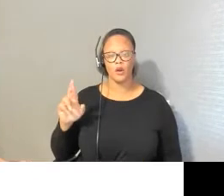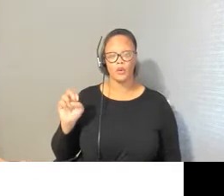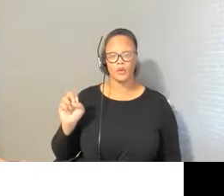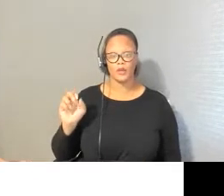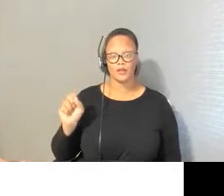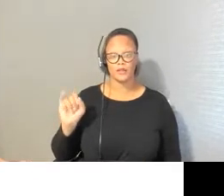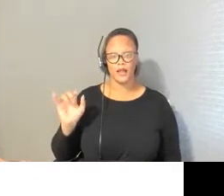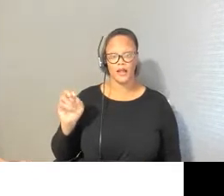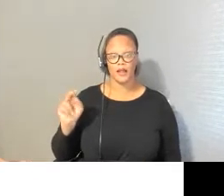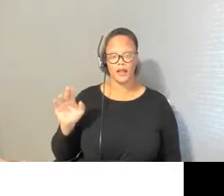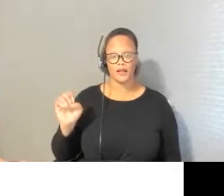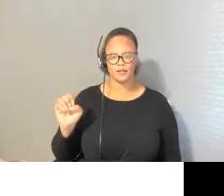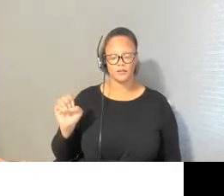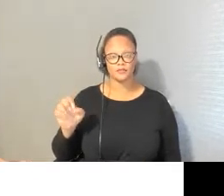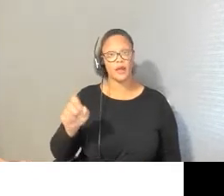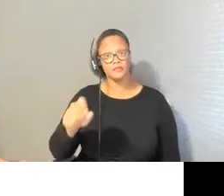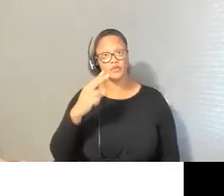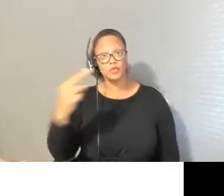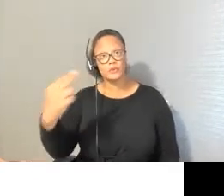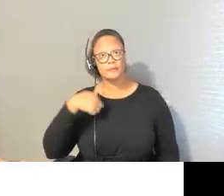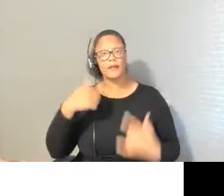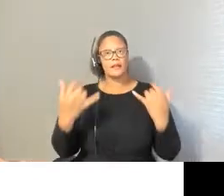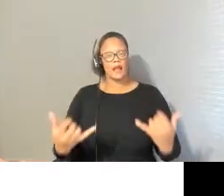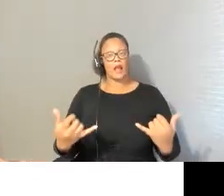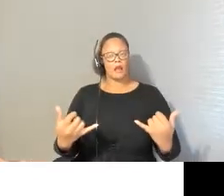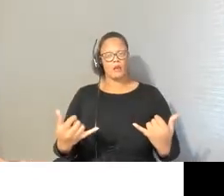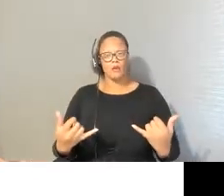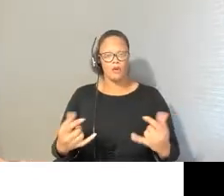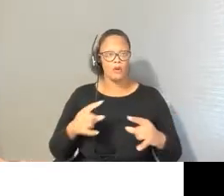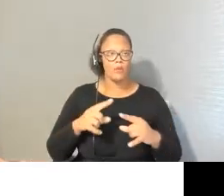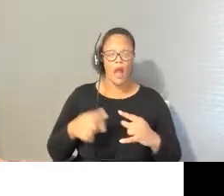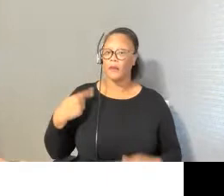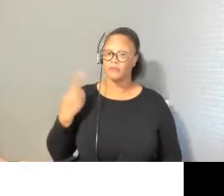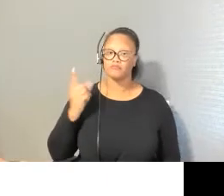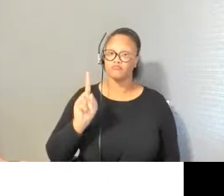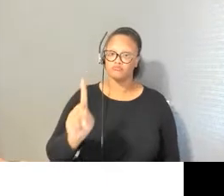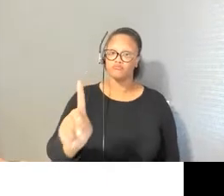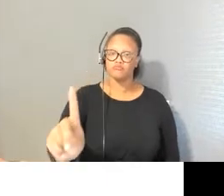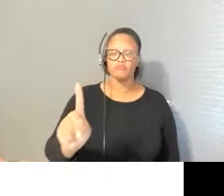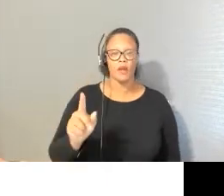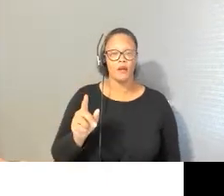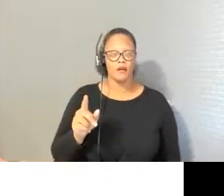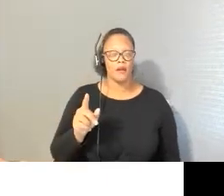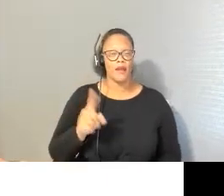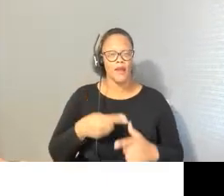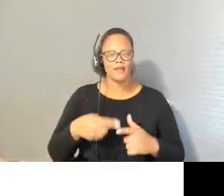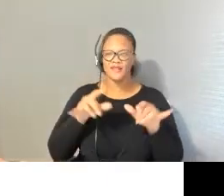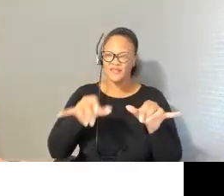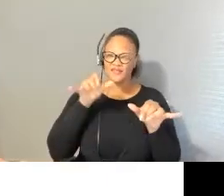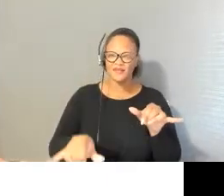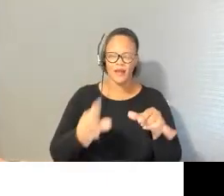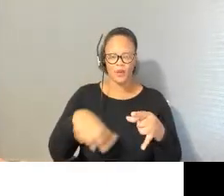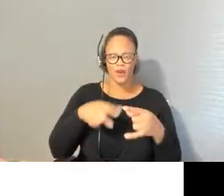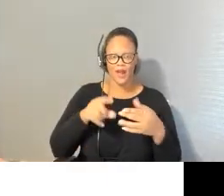me now, but resilience, it's not a bounce back. I'm walking through this adversity and then still staying when I get to the end